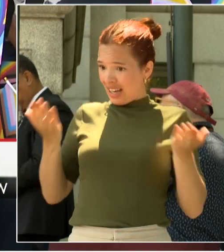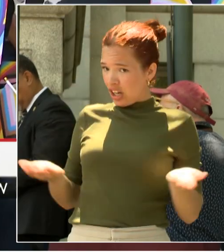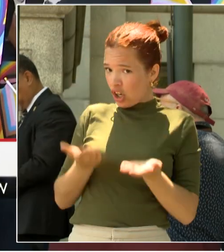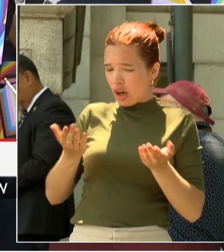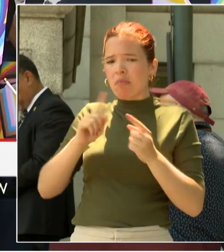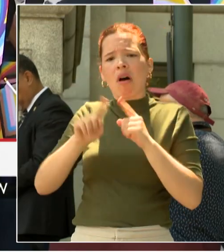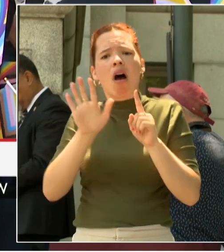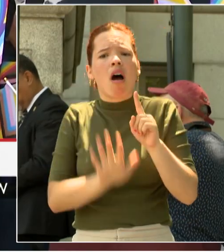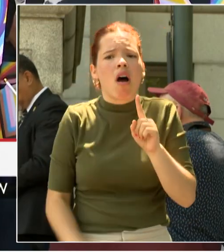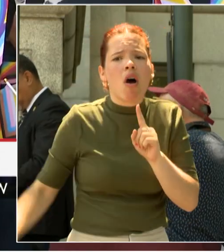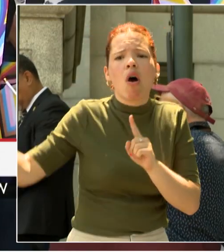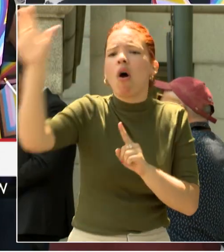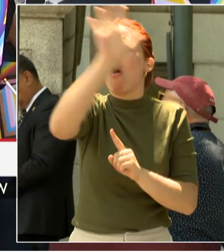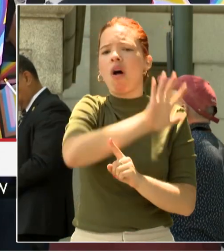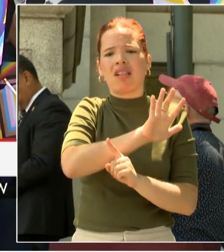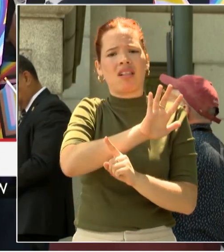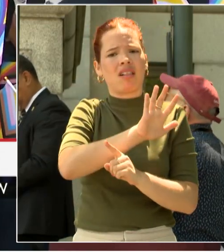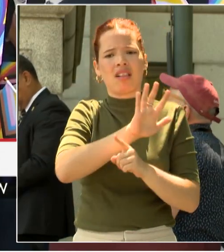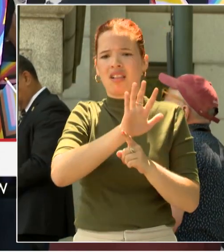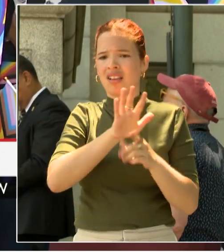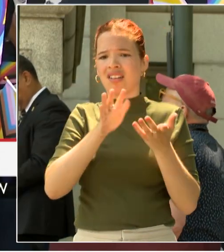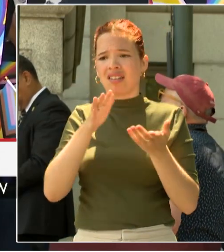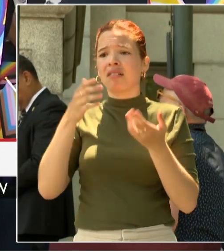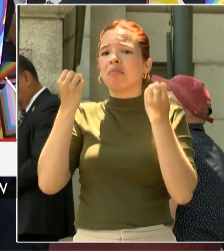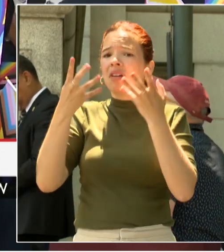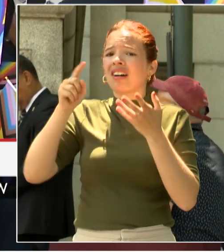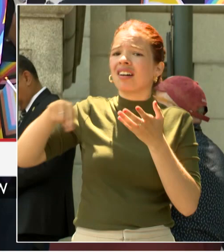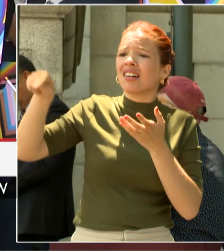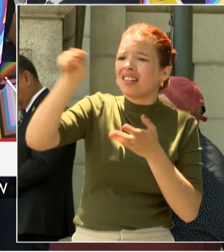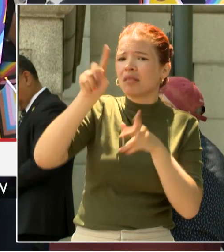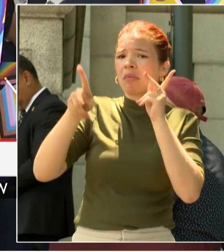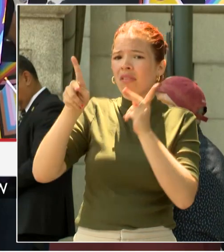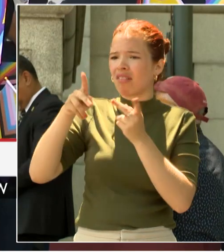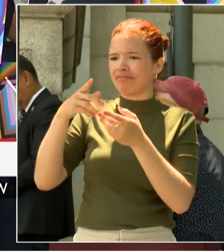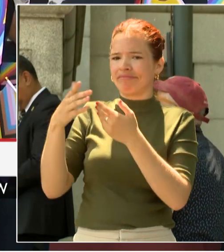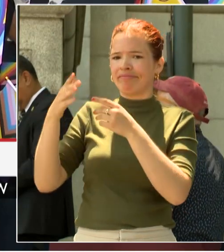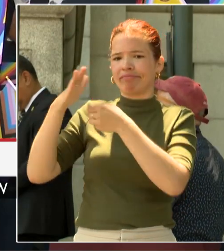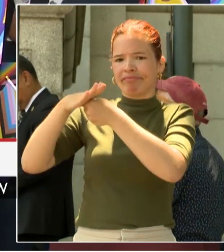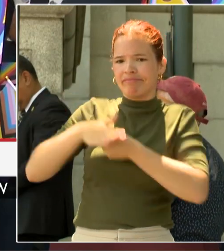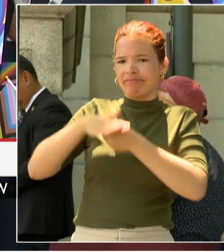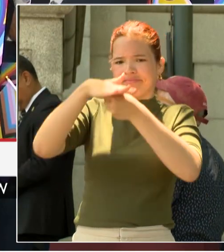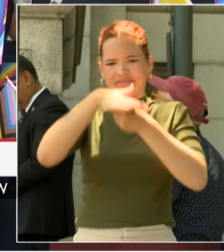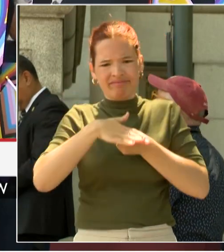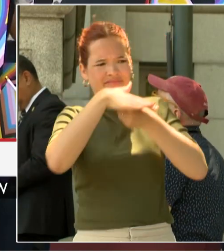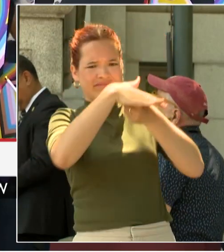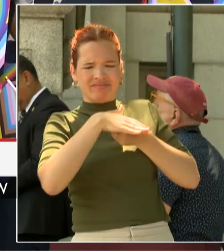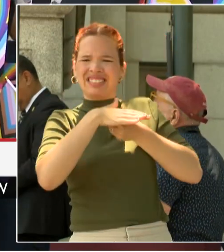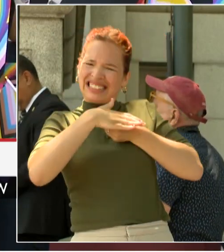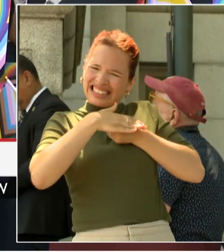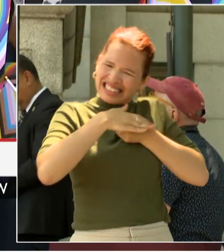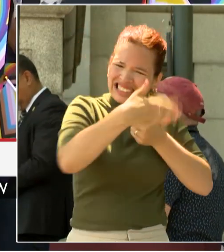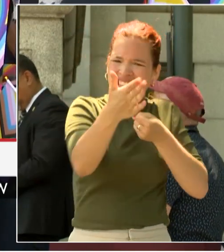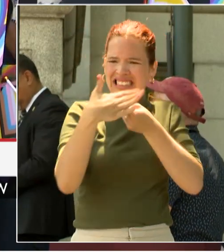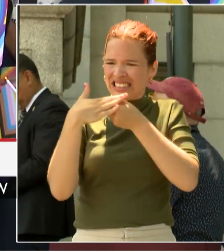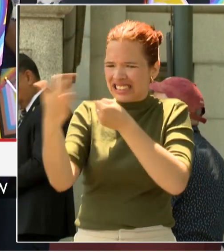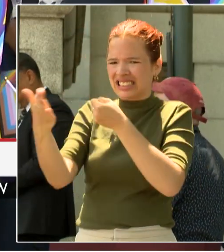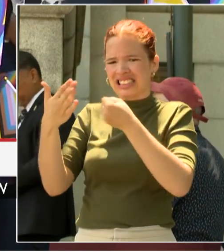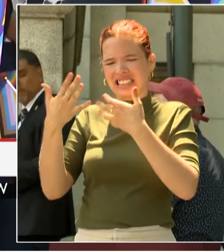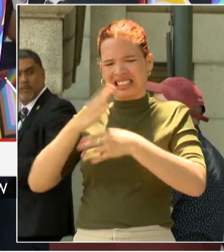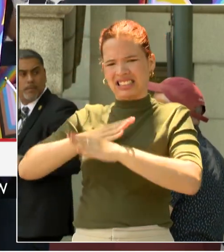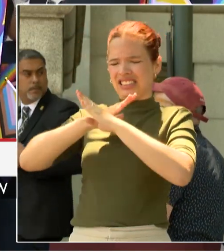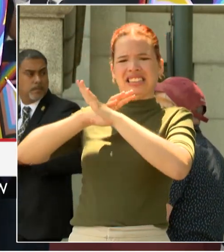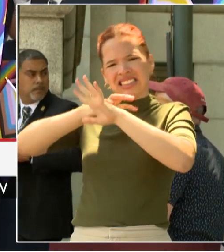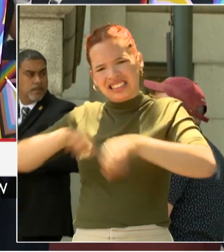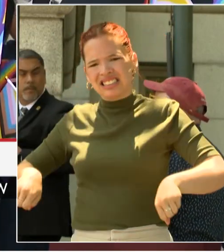but for every marginalized individual who has fought tirelessly for acceptance and equality.